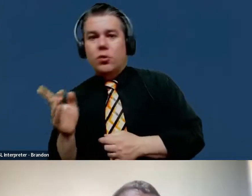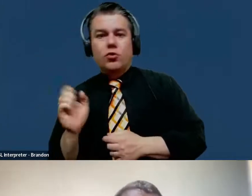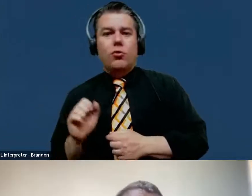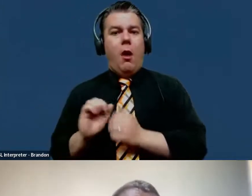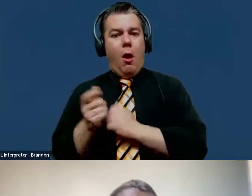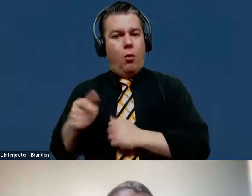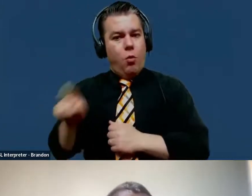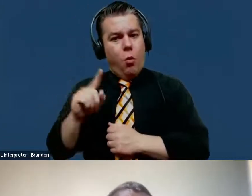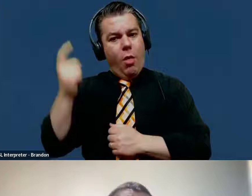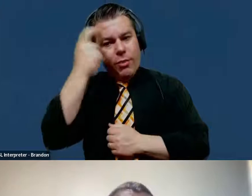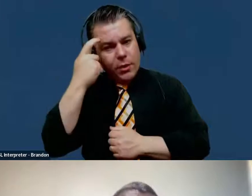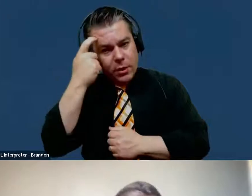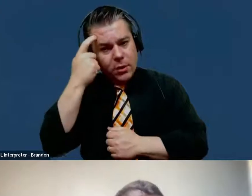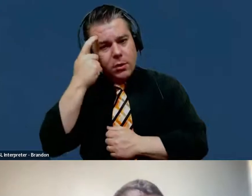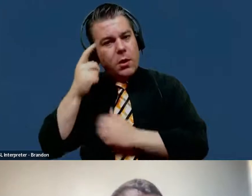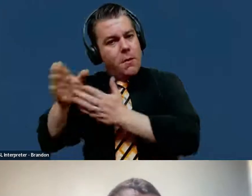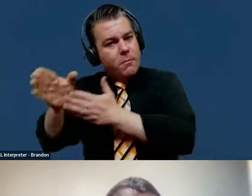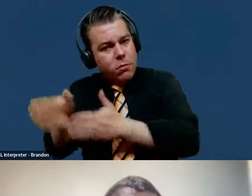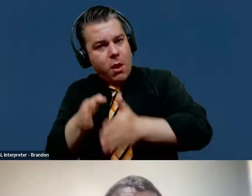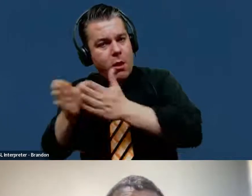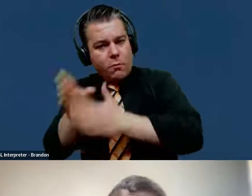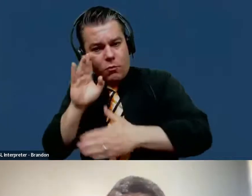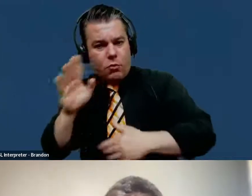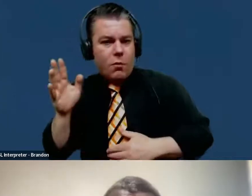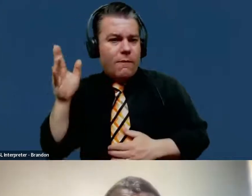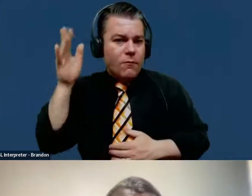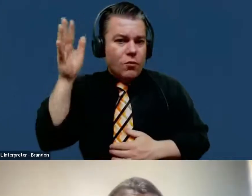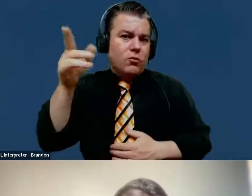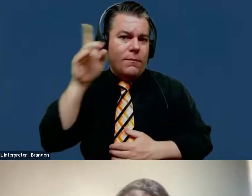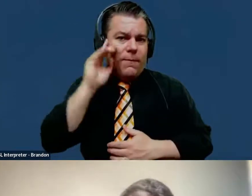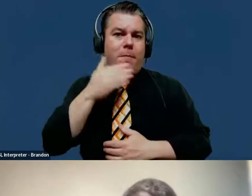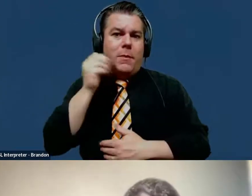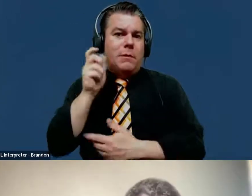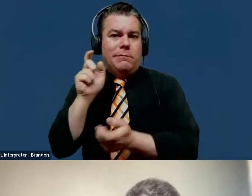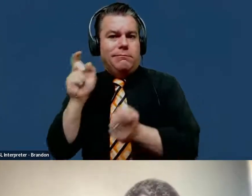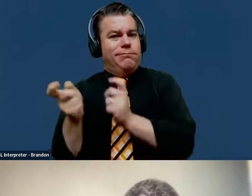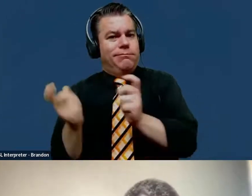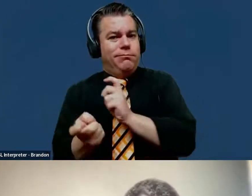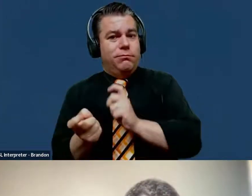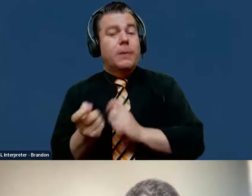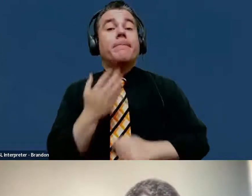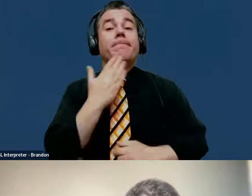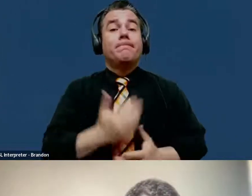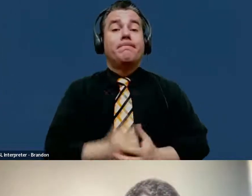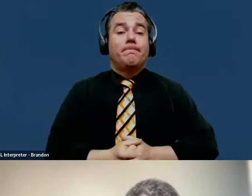and preparing your future to better adapt. Thank you very much.